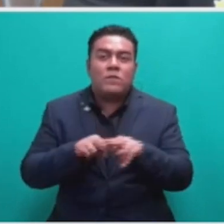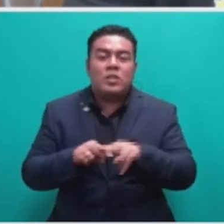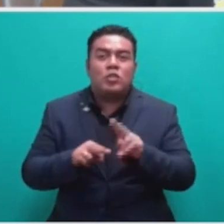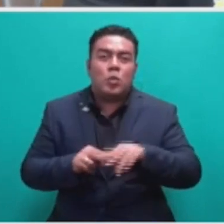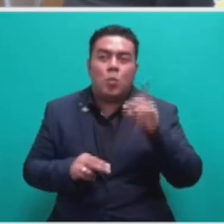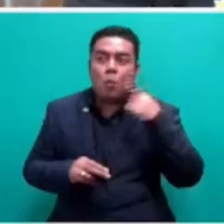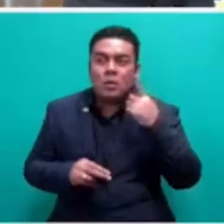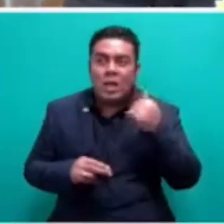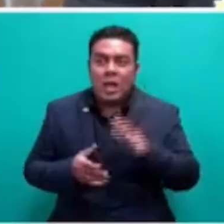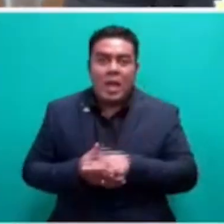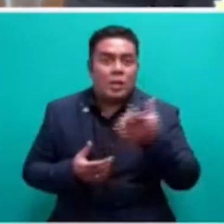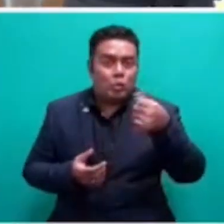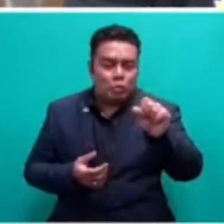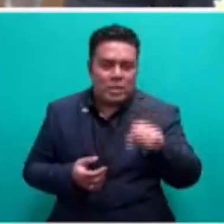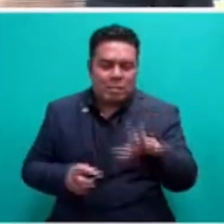on